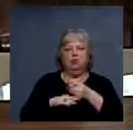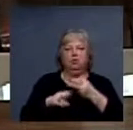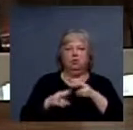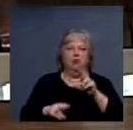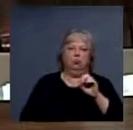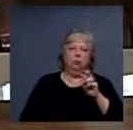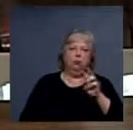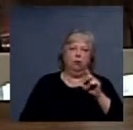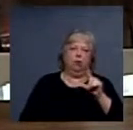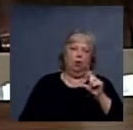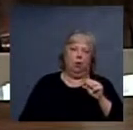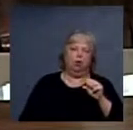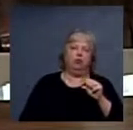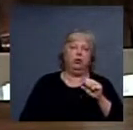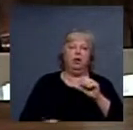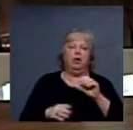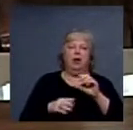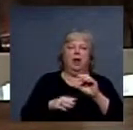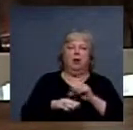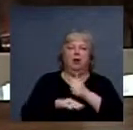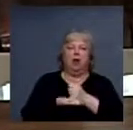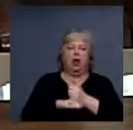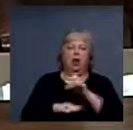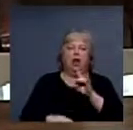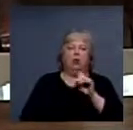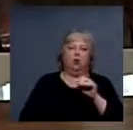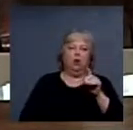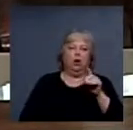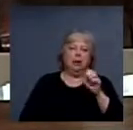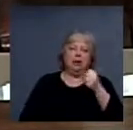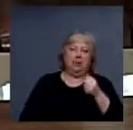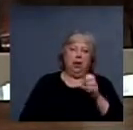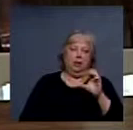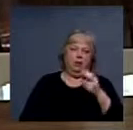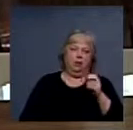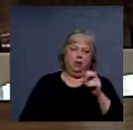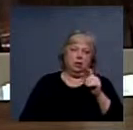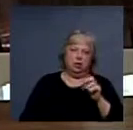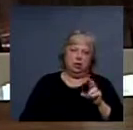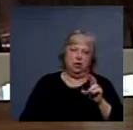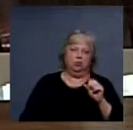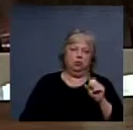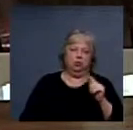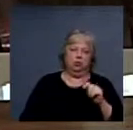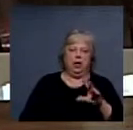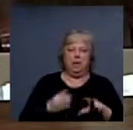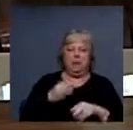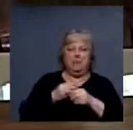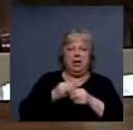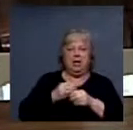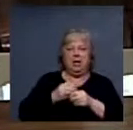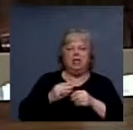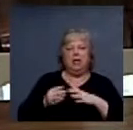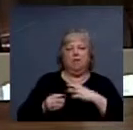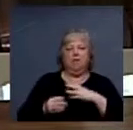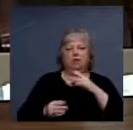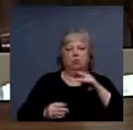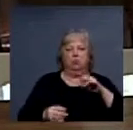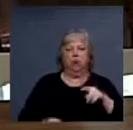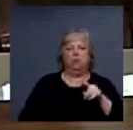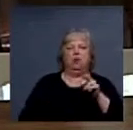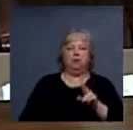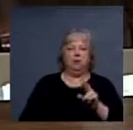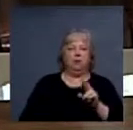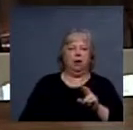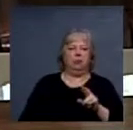form PDC, located at 801 South Chester Street, Little Rock, Arkansas, amending the official zoning map of the City of Little Rock, Arkansas, and